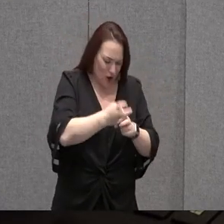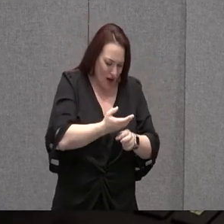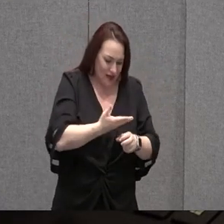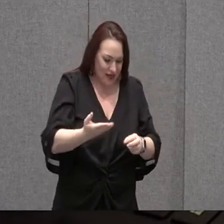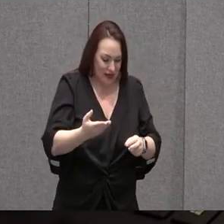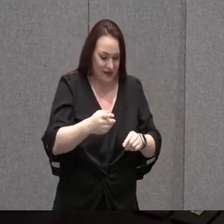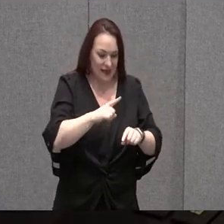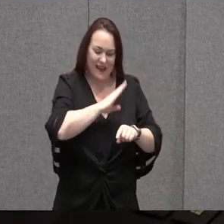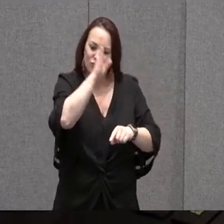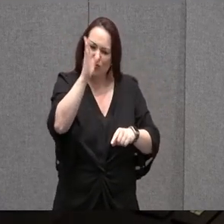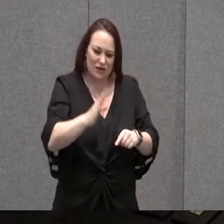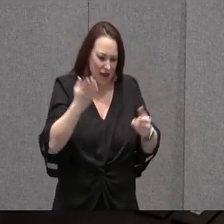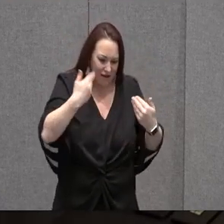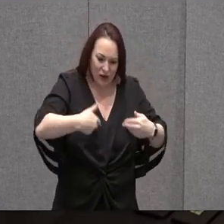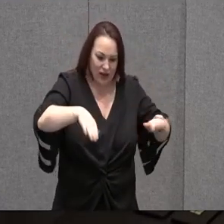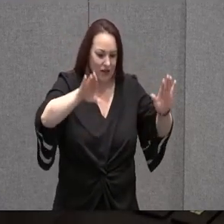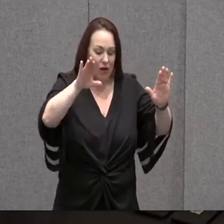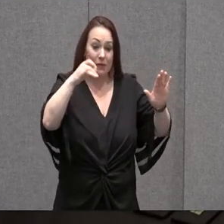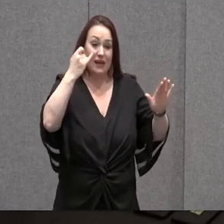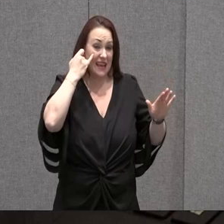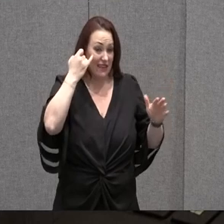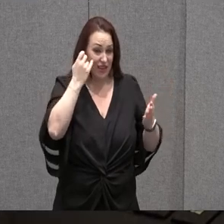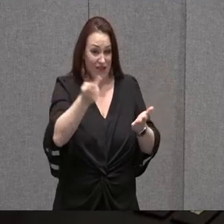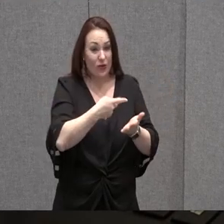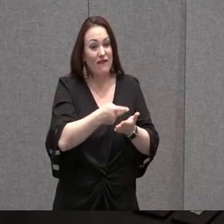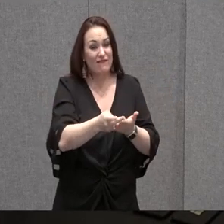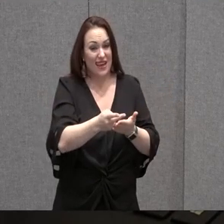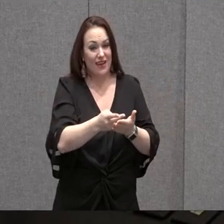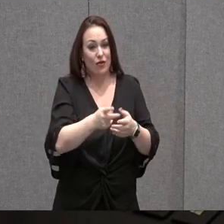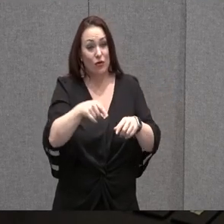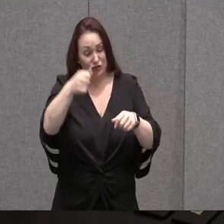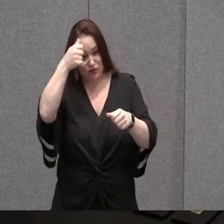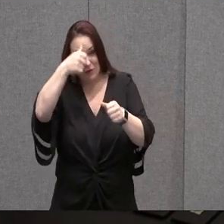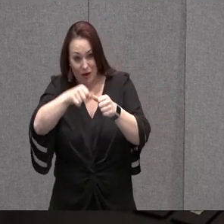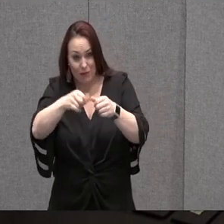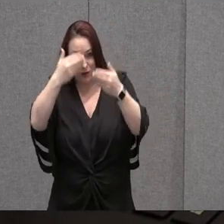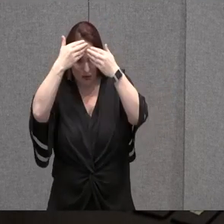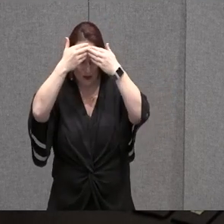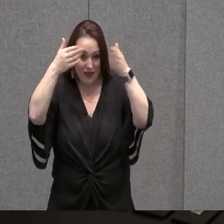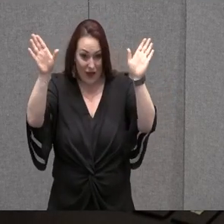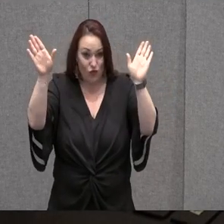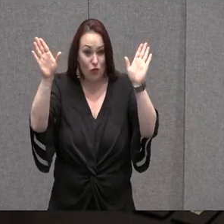up even when we fail." It's kind of like that growth mindset that we talked about.